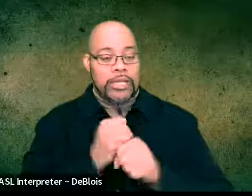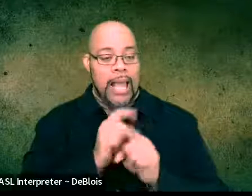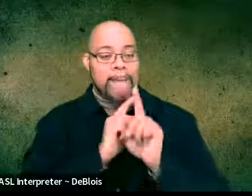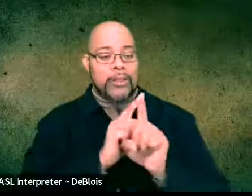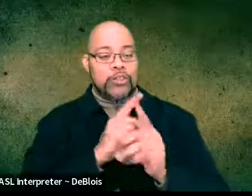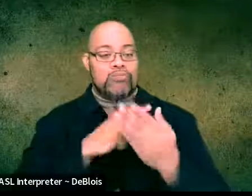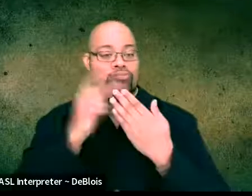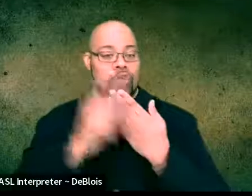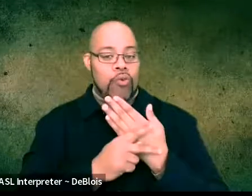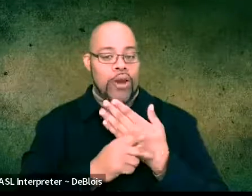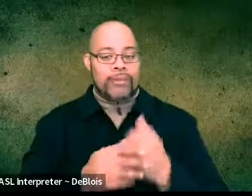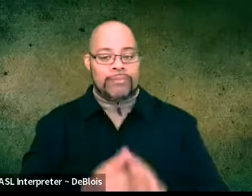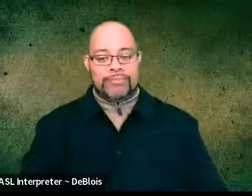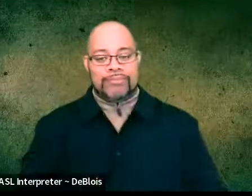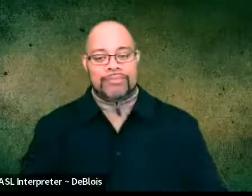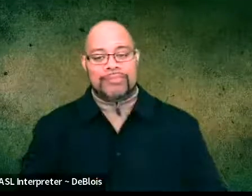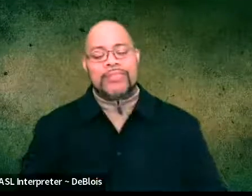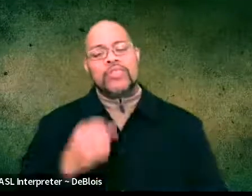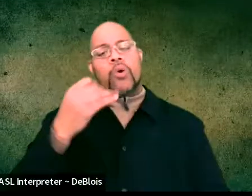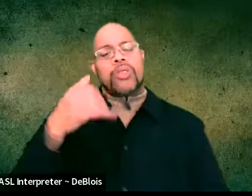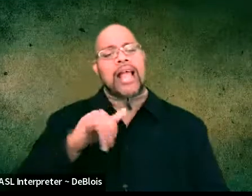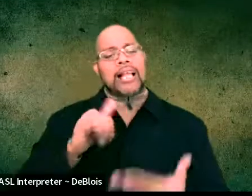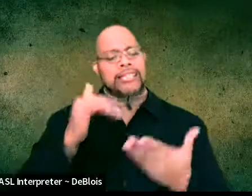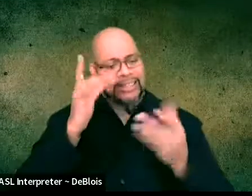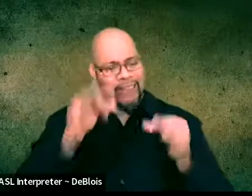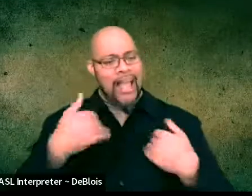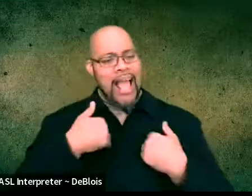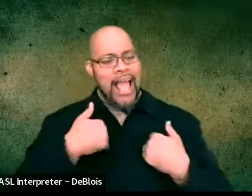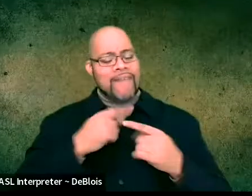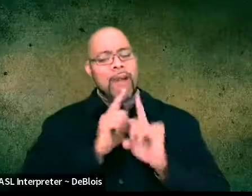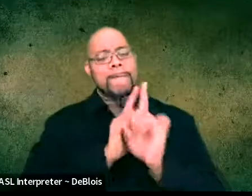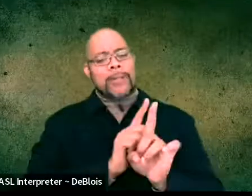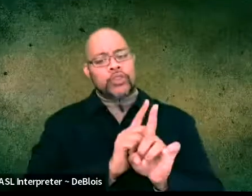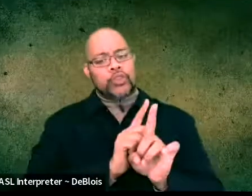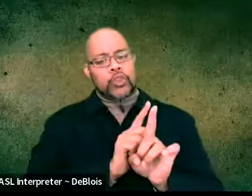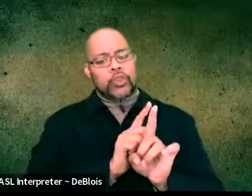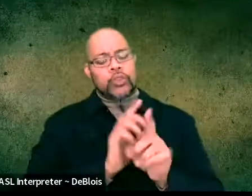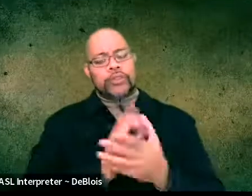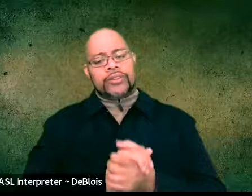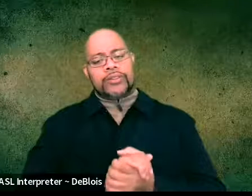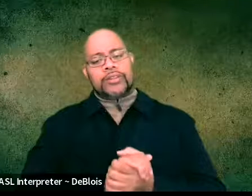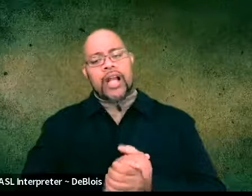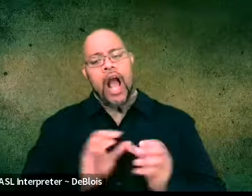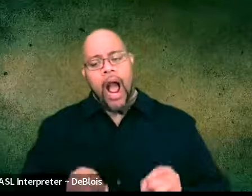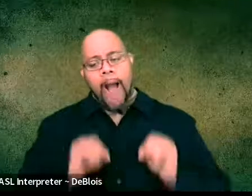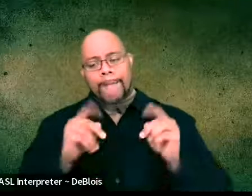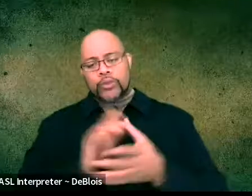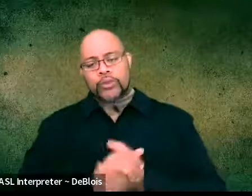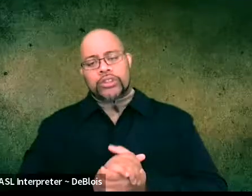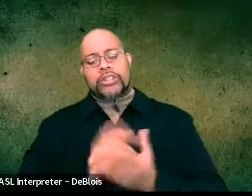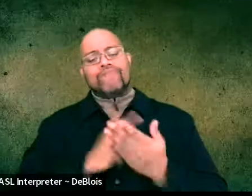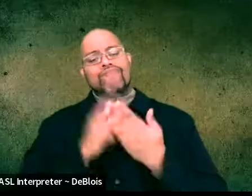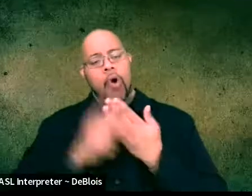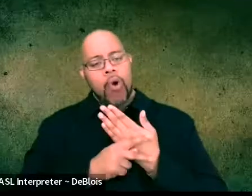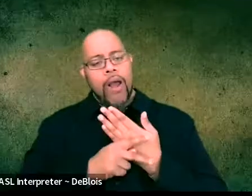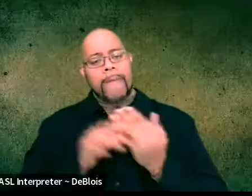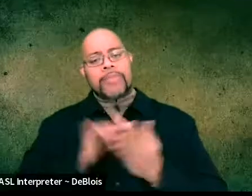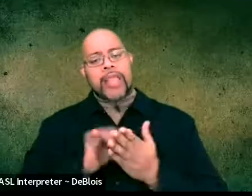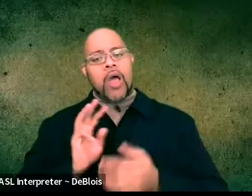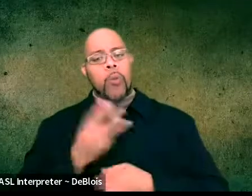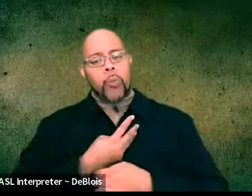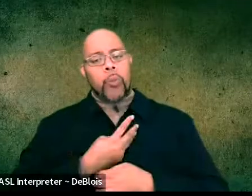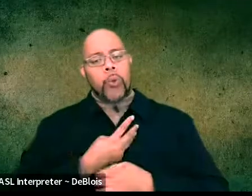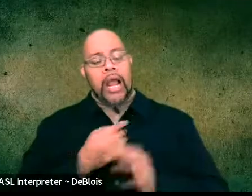mentorship program going. Yeah, so there is definitely mentorship opportunities, programs that we